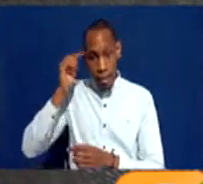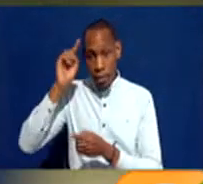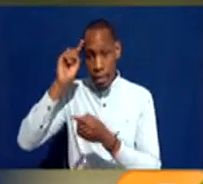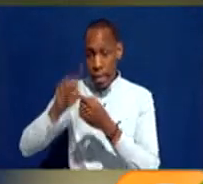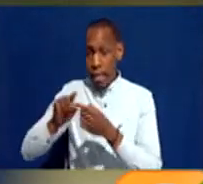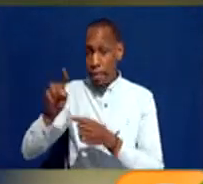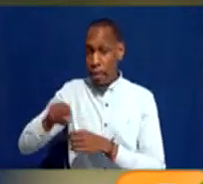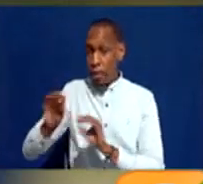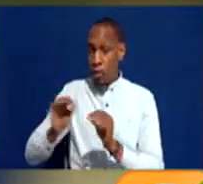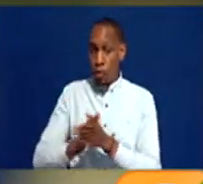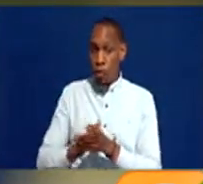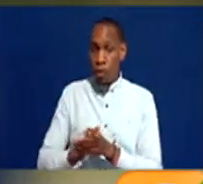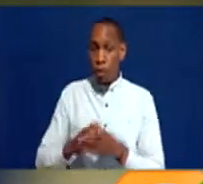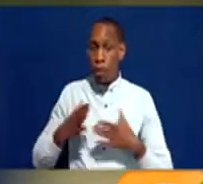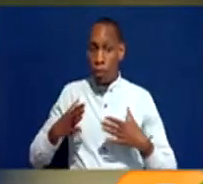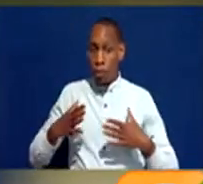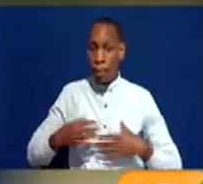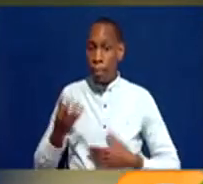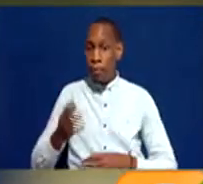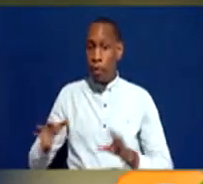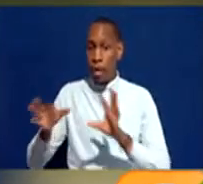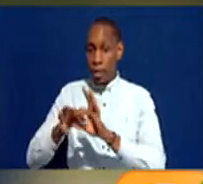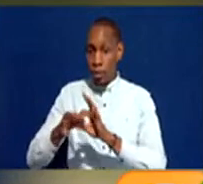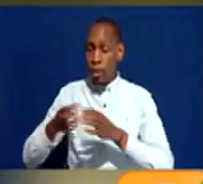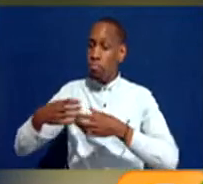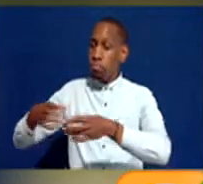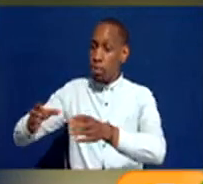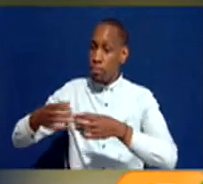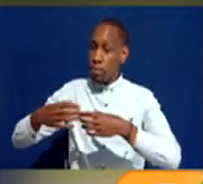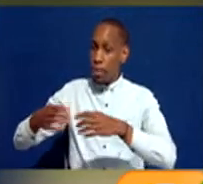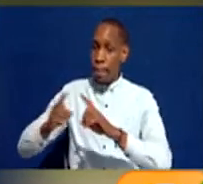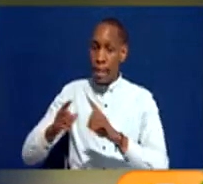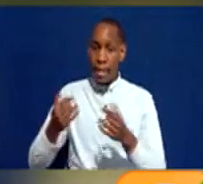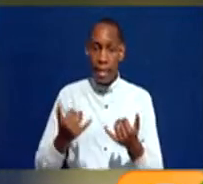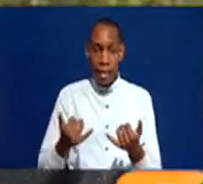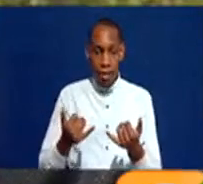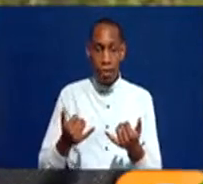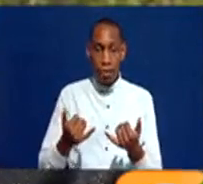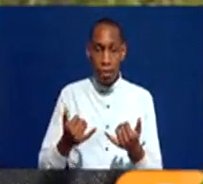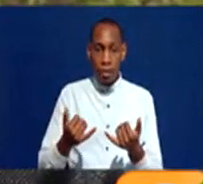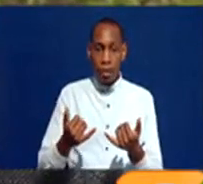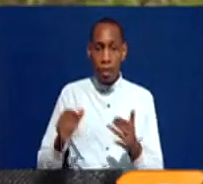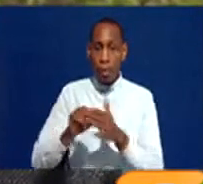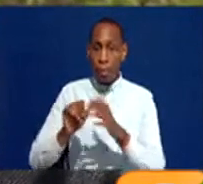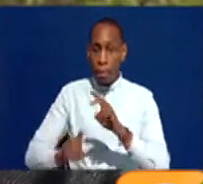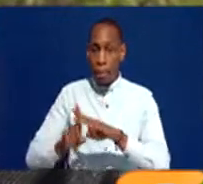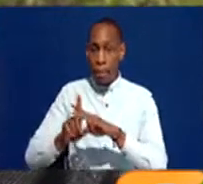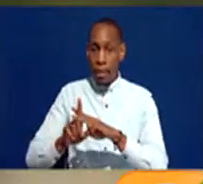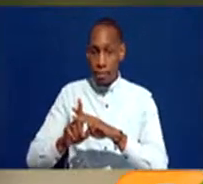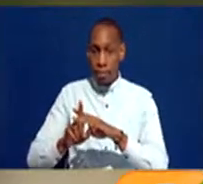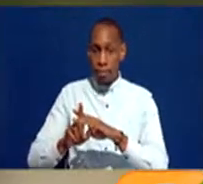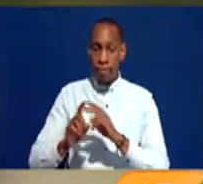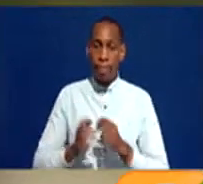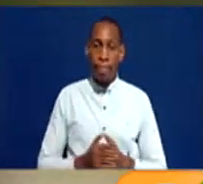intentions from the four who joined in merrymaking. But that is when the rain began beating he and his